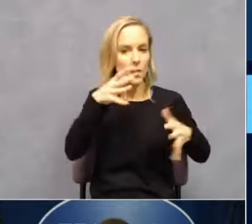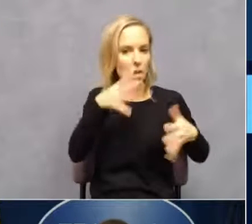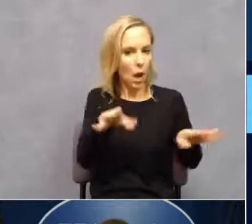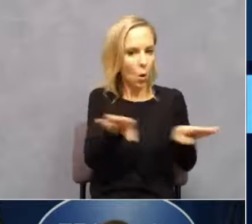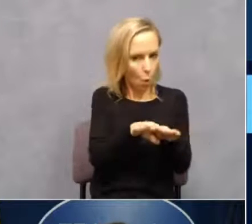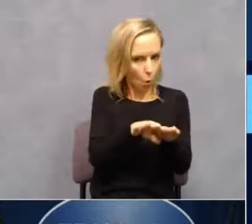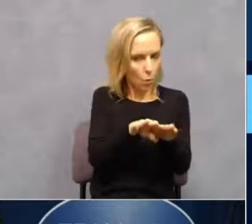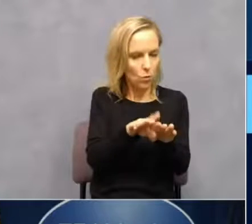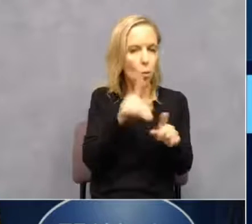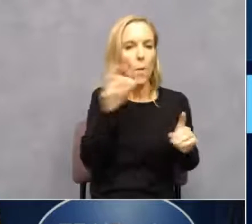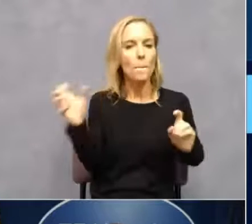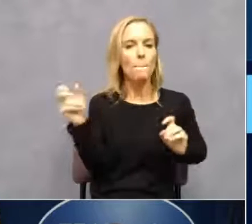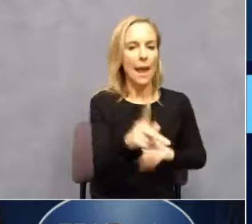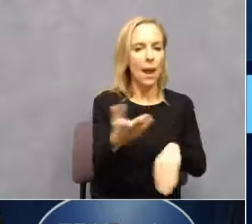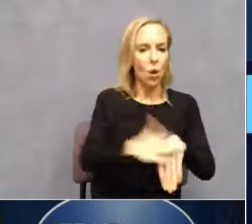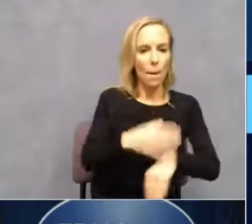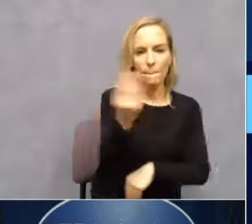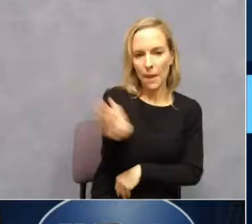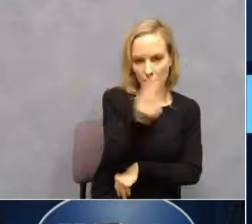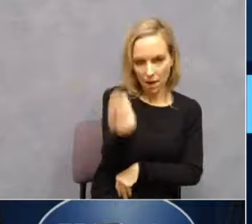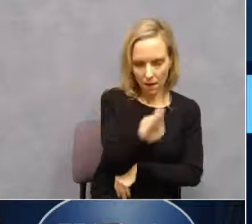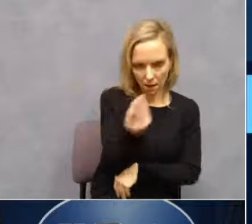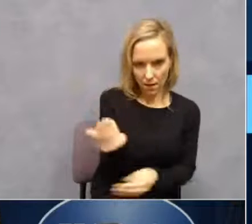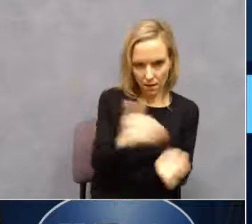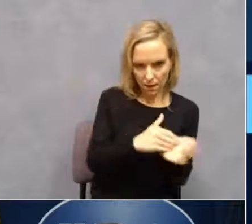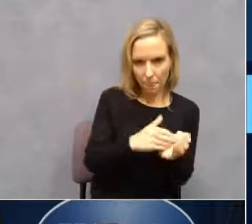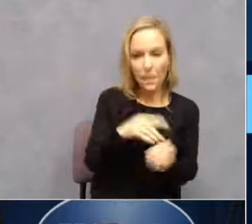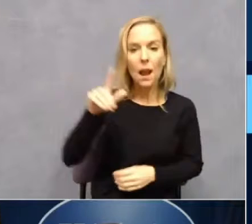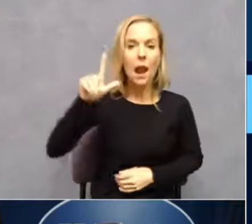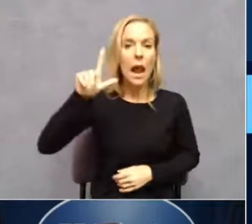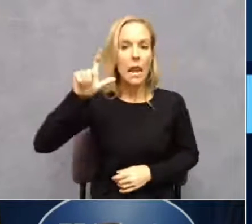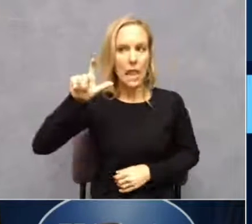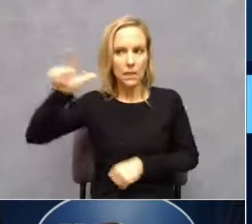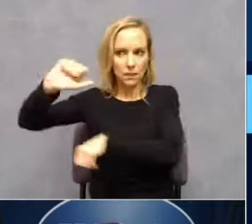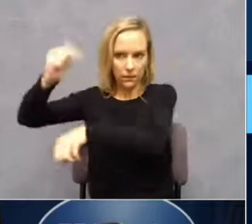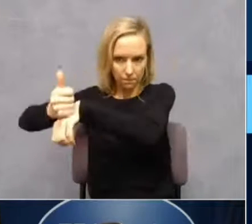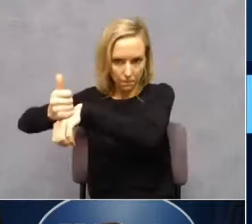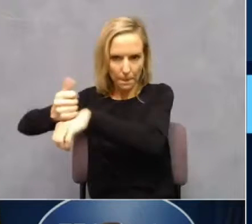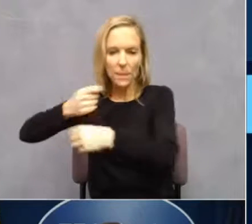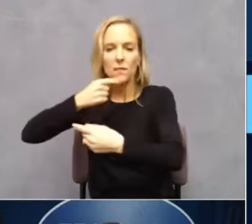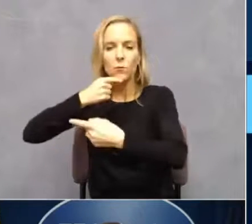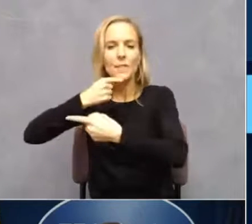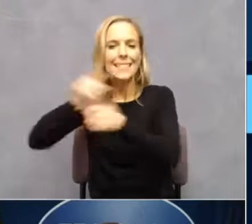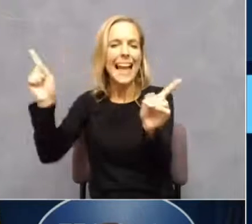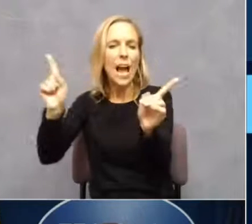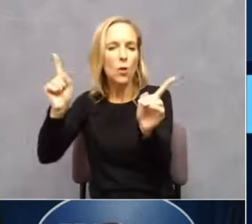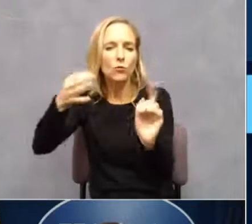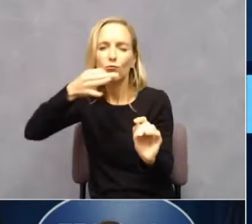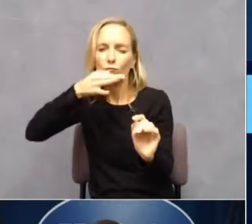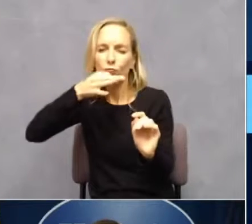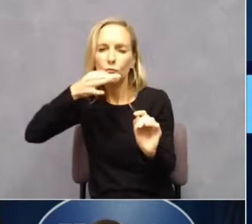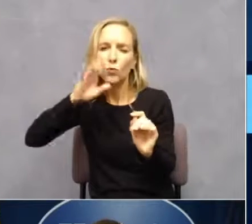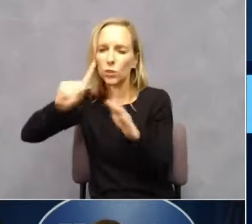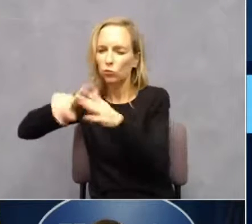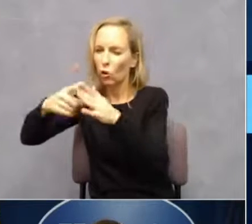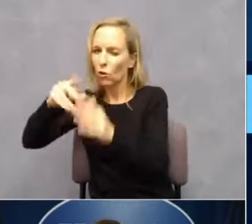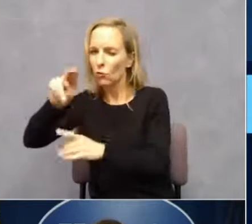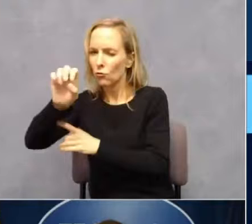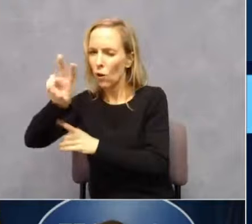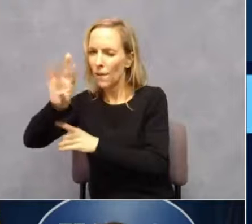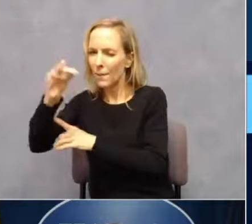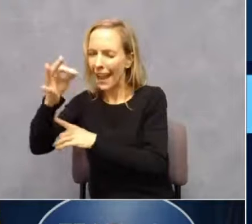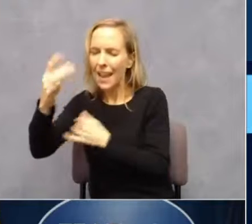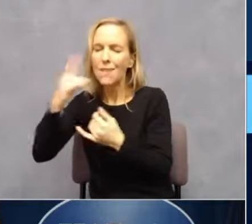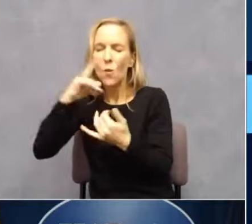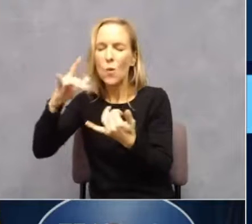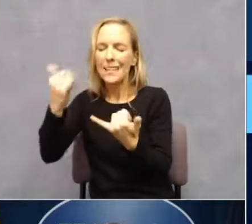Monday. There's going to be a Lexington site that we'll announce in the near future that starts on November 9th. We're just working out